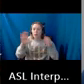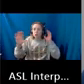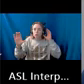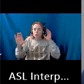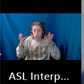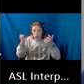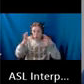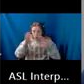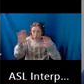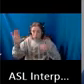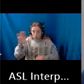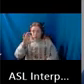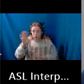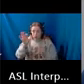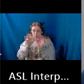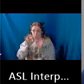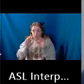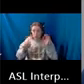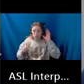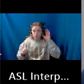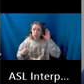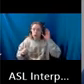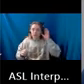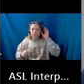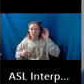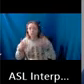And we'll let this ad get out of the way.